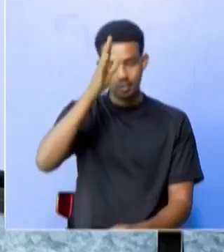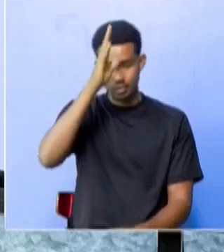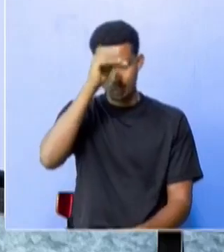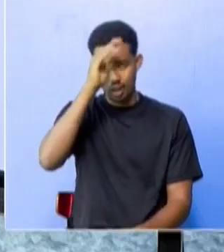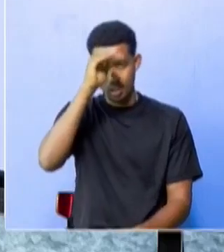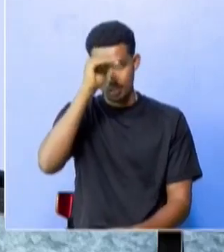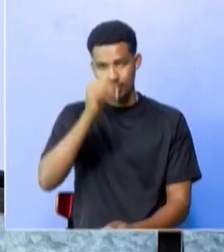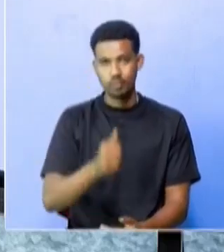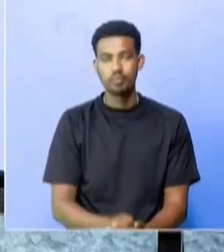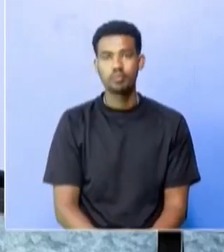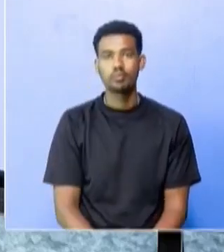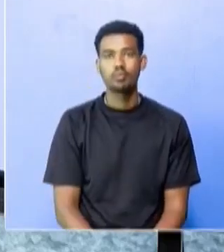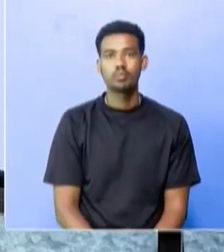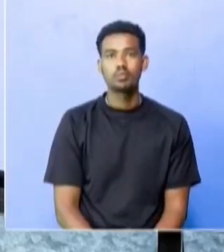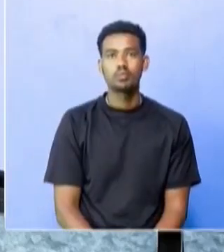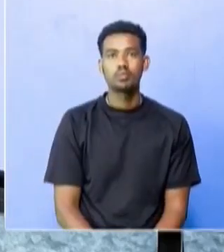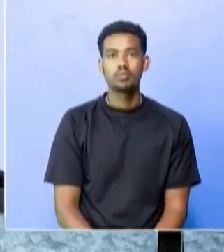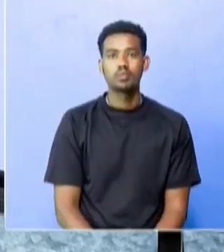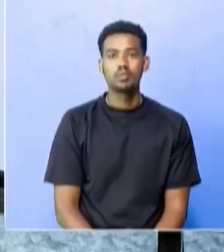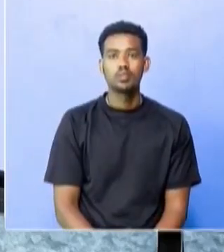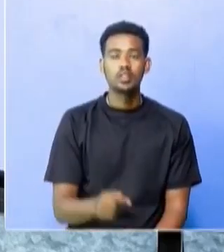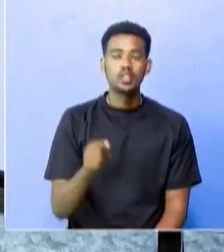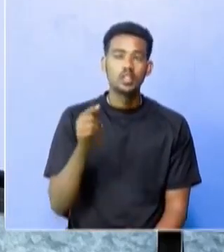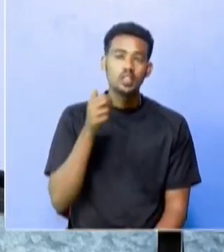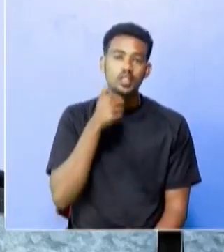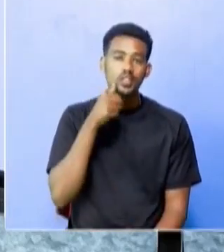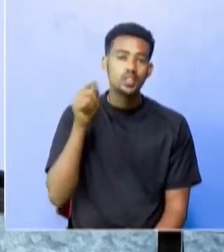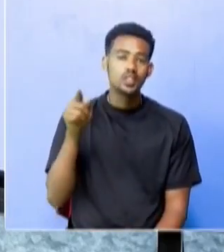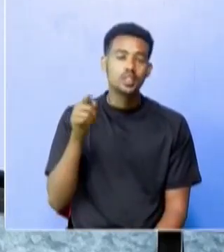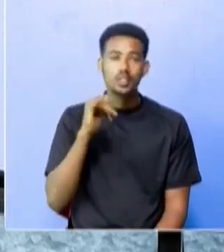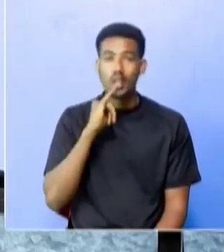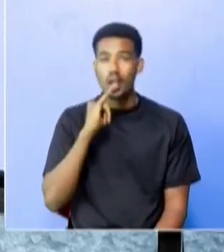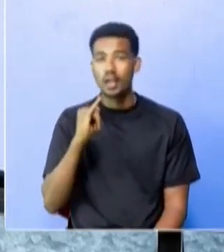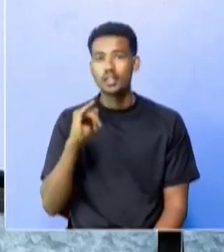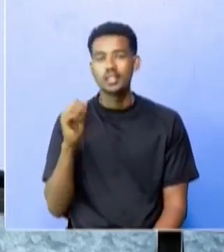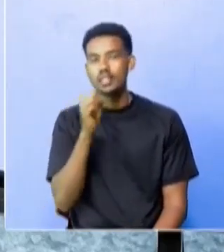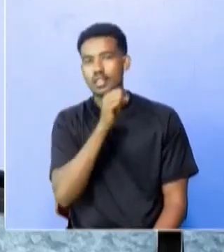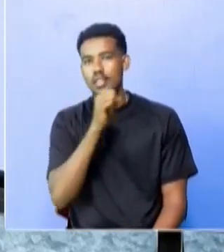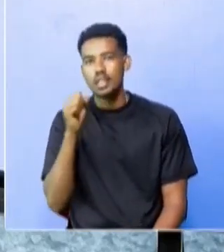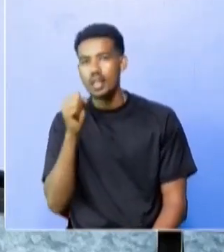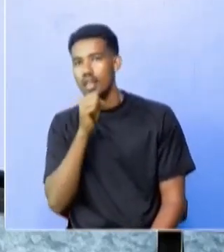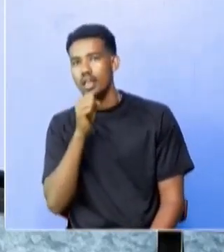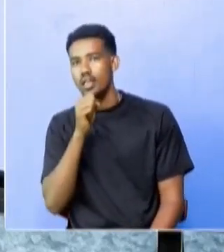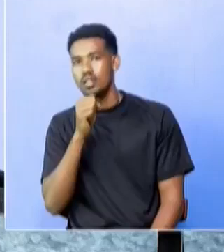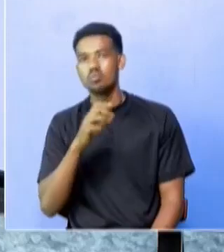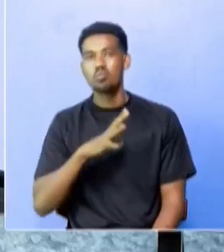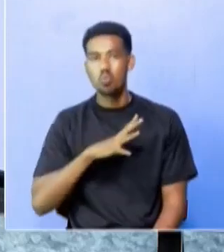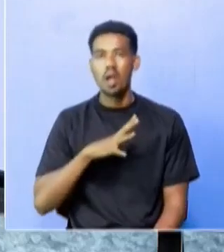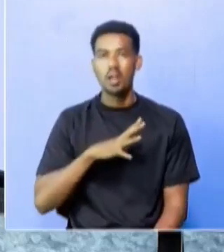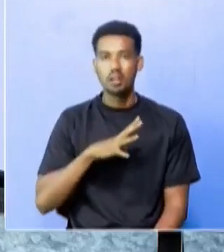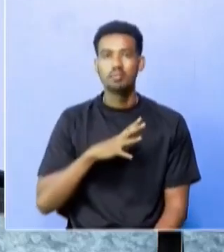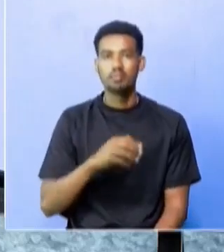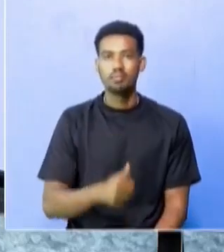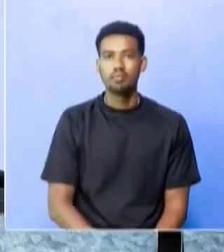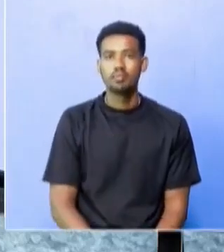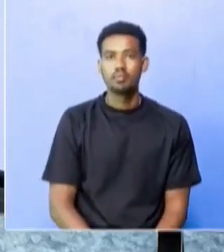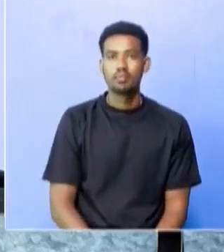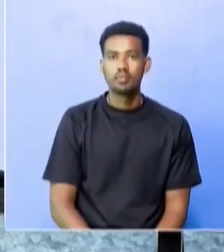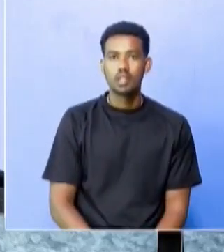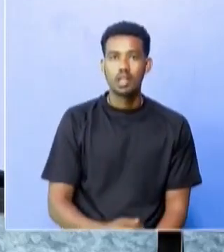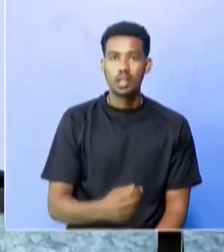also she is singing well. Let us use plural subject. For